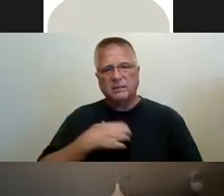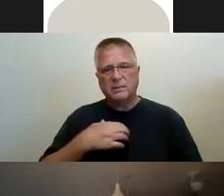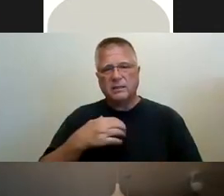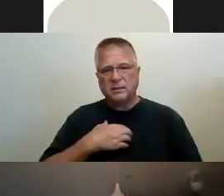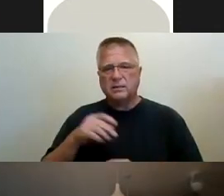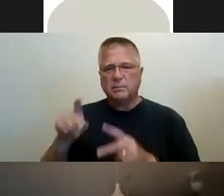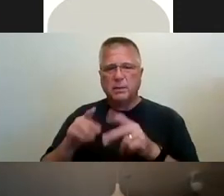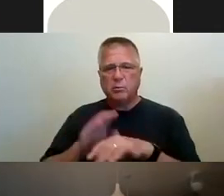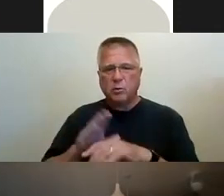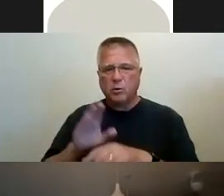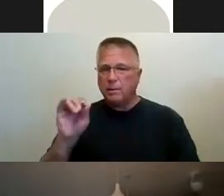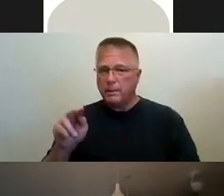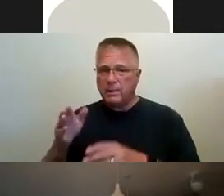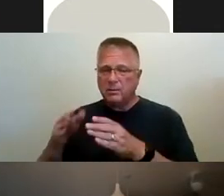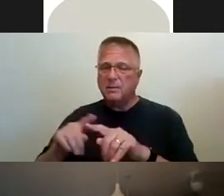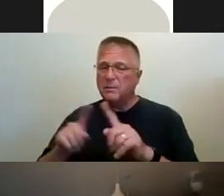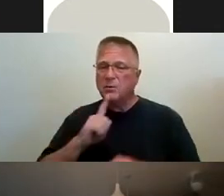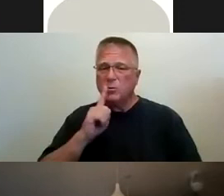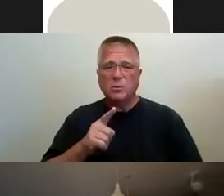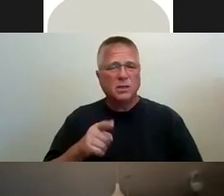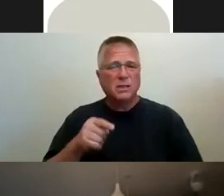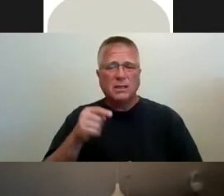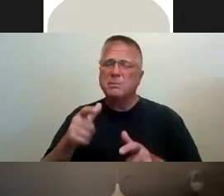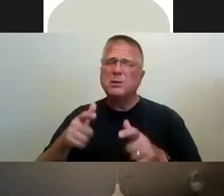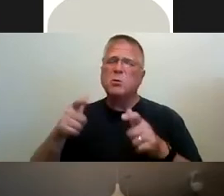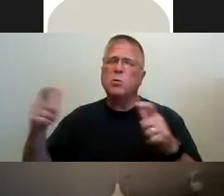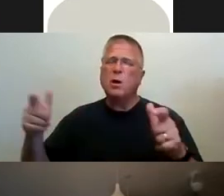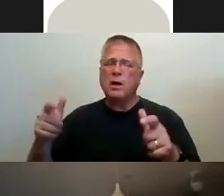Street, but it truly is much wider than Bartlett.